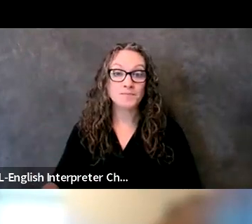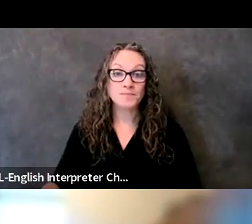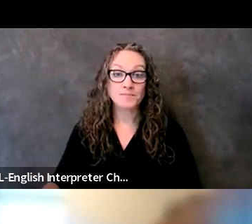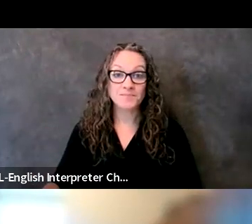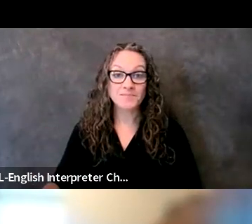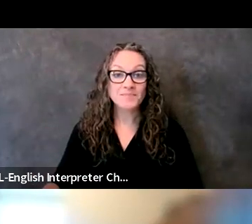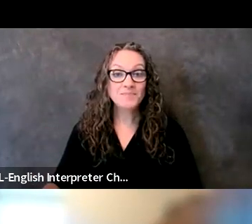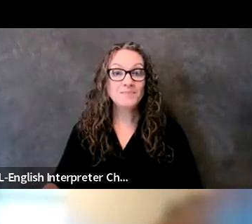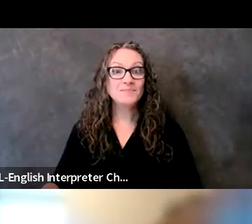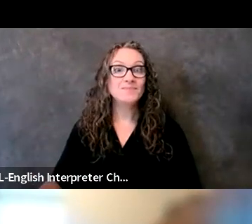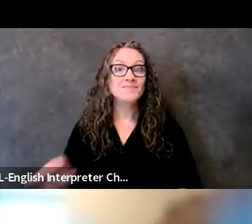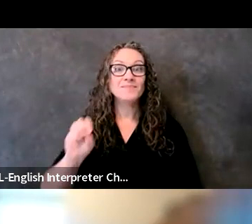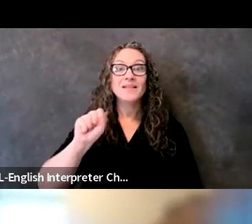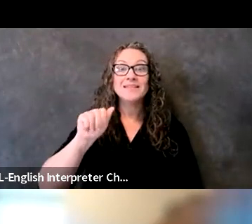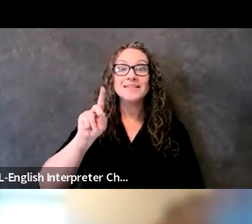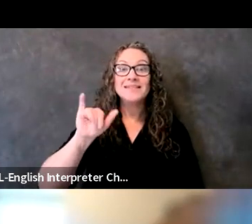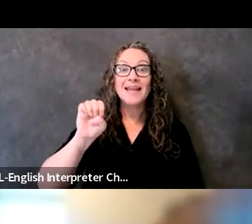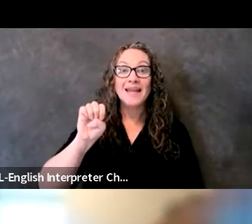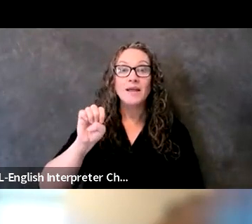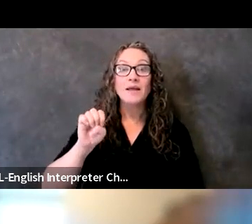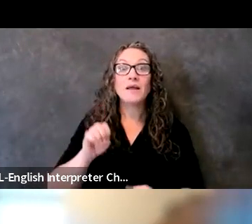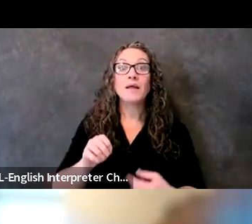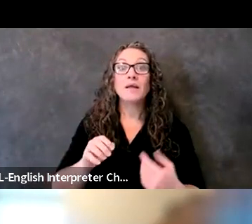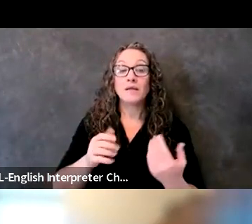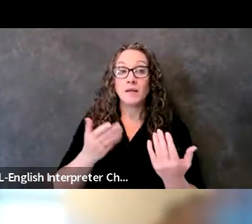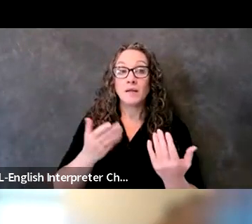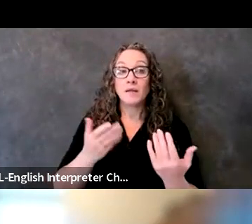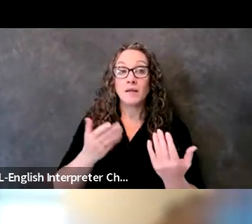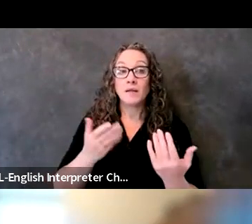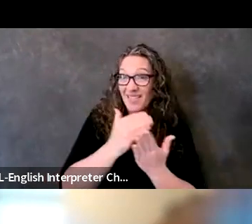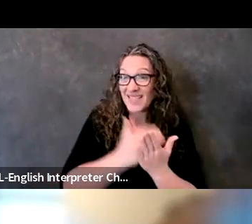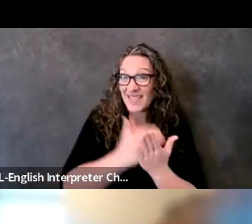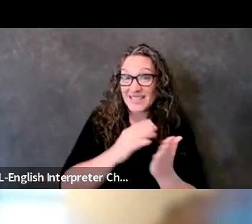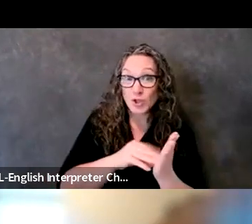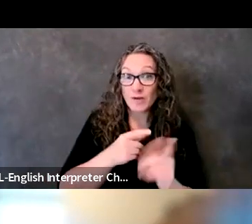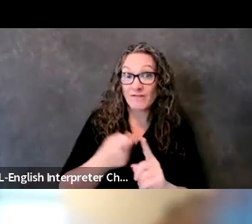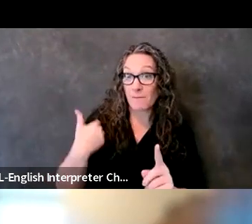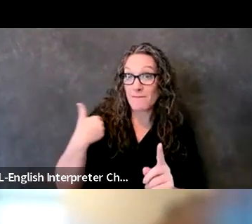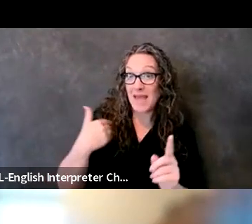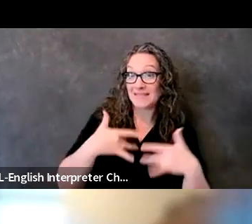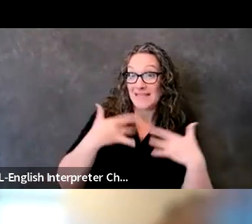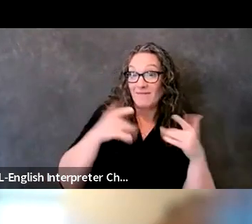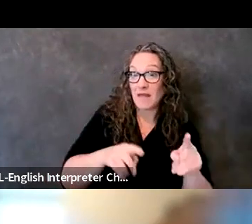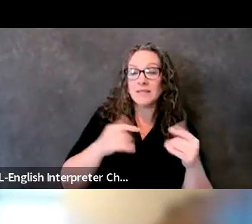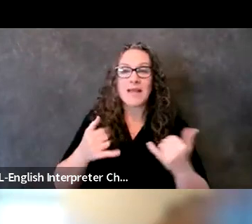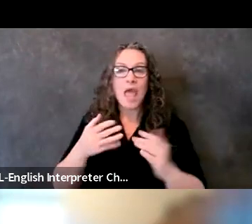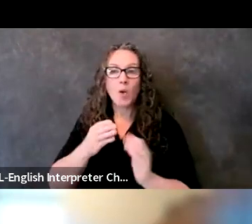This is Sadie. I love how you identified, because of lessons learned from past events, you're able to now pre-prepare, because I always think of